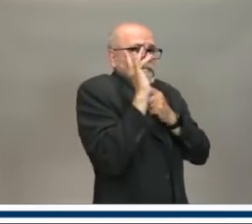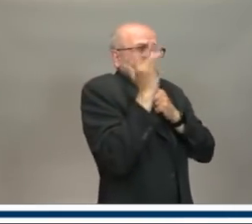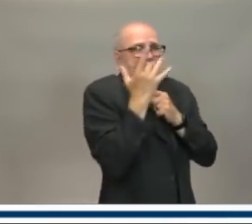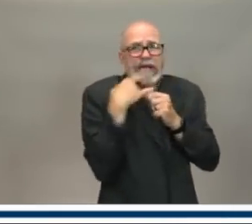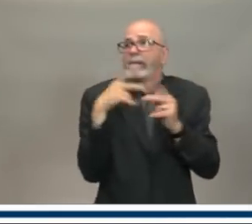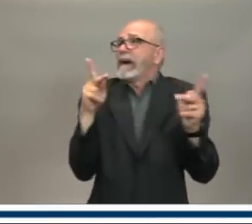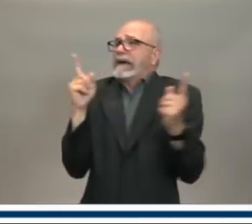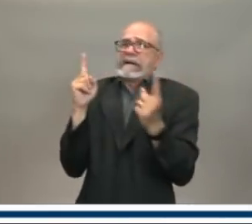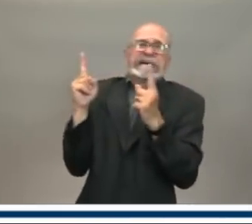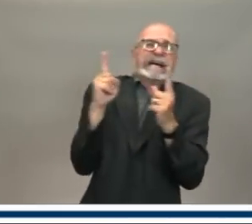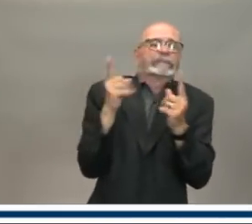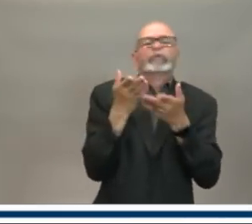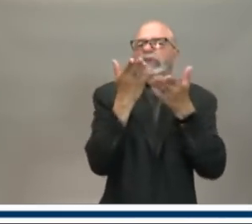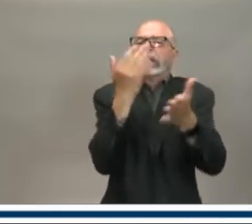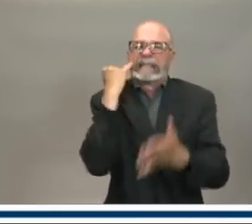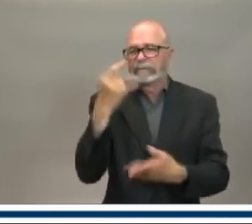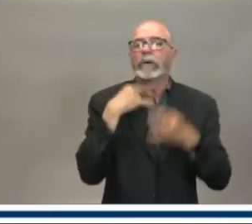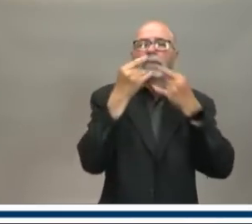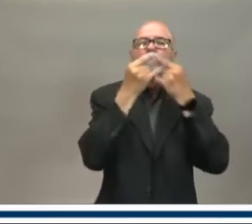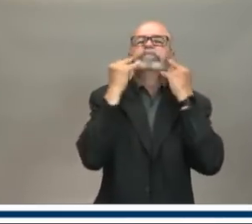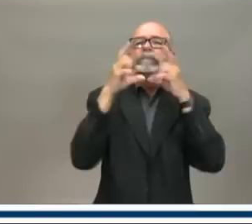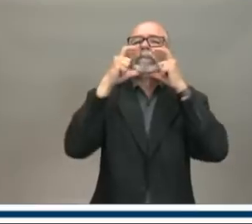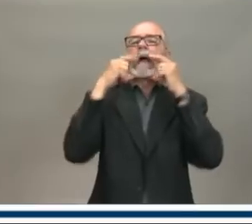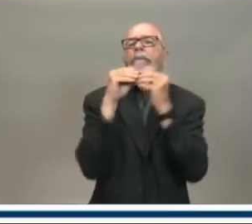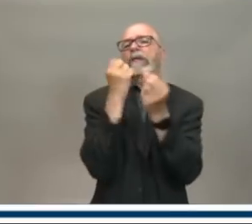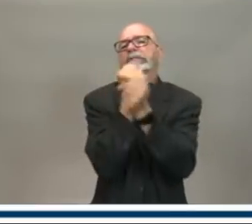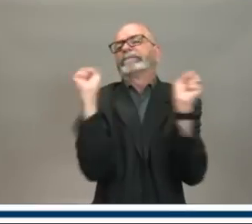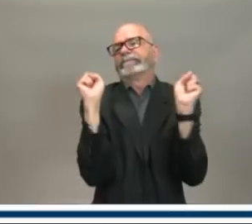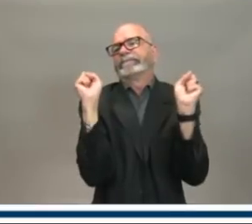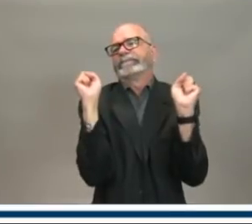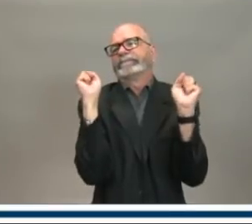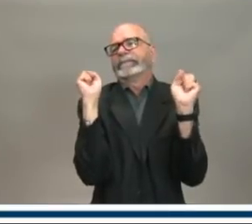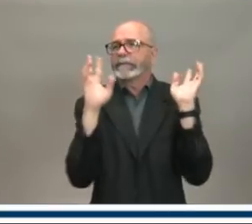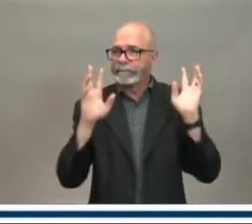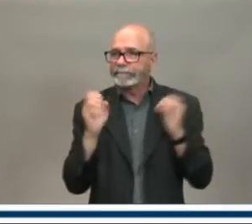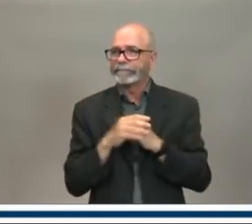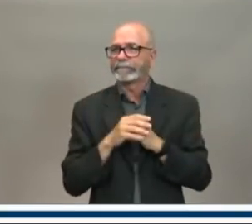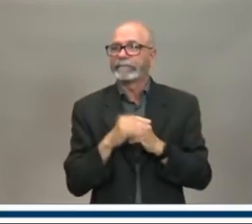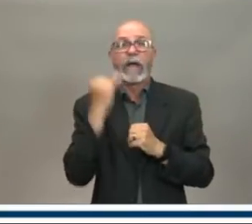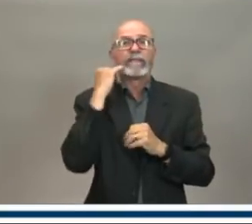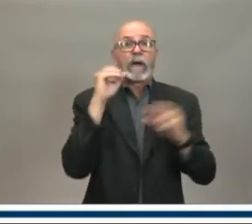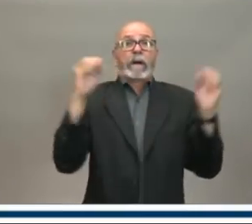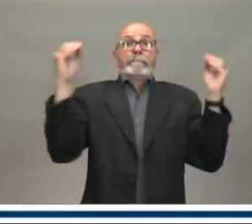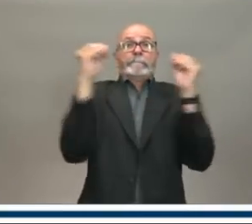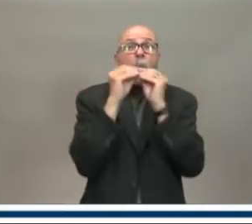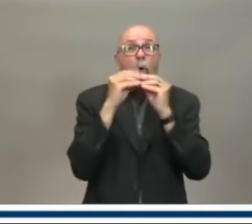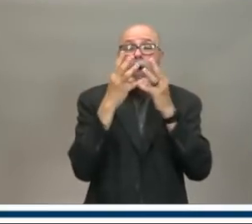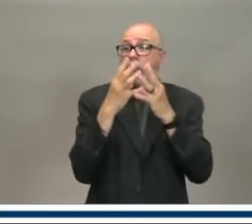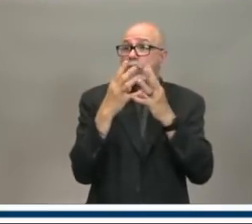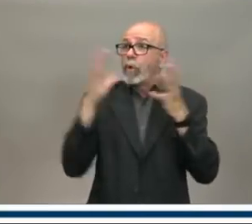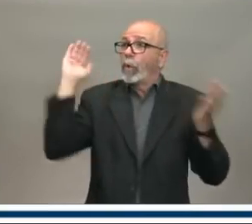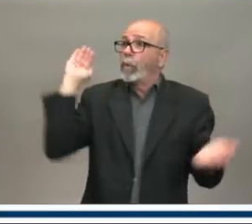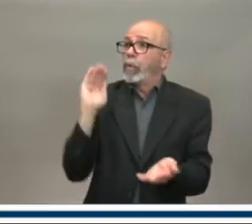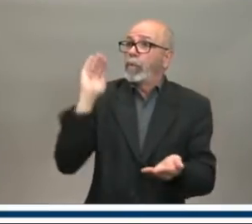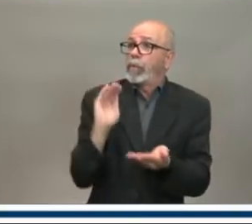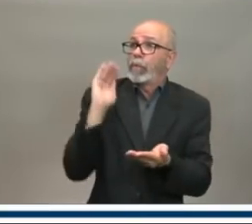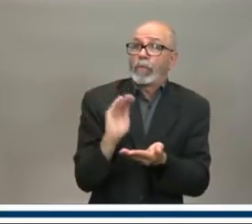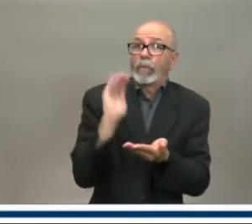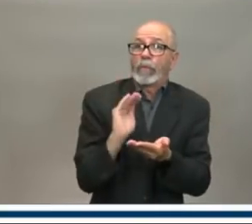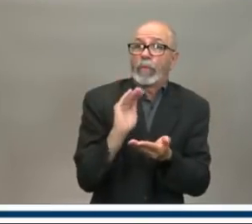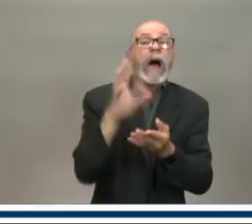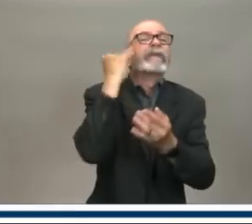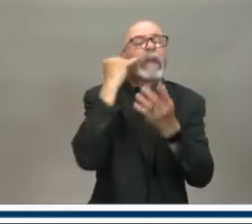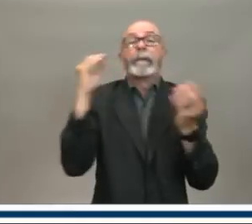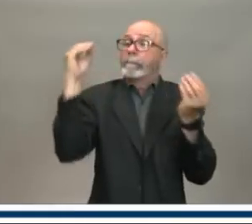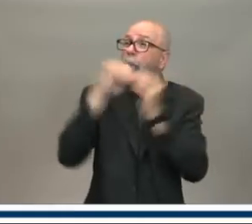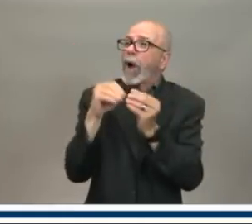you want to consider using a mask. If we get increased spread of our virus at some point down the future, we may actually have a stronger recommendation.